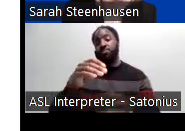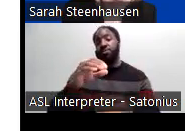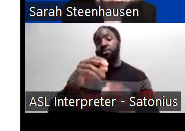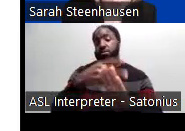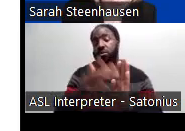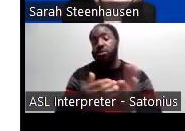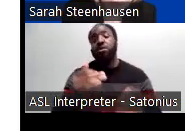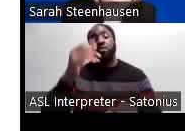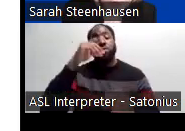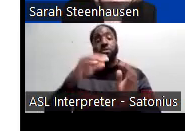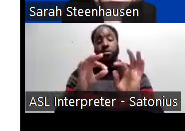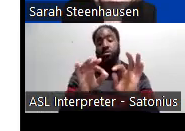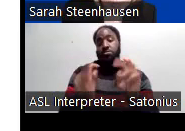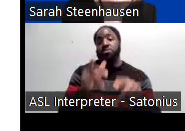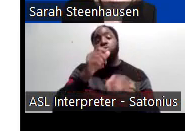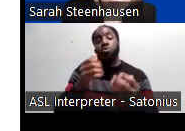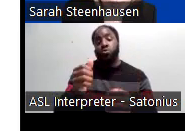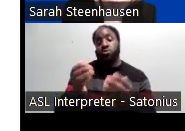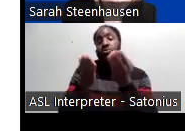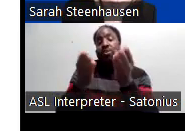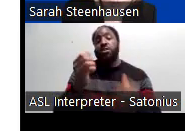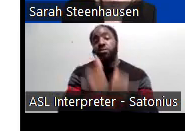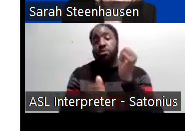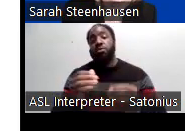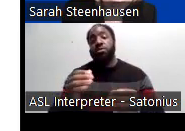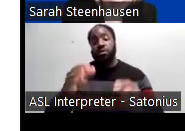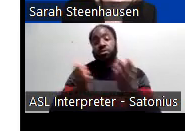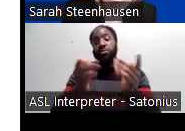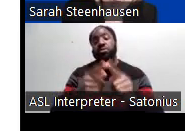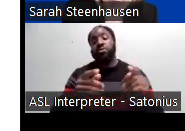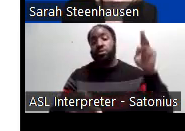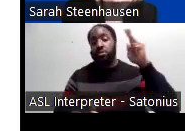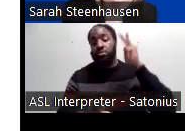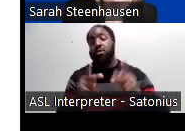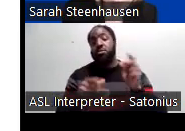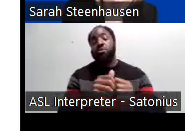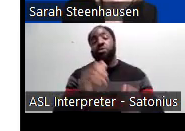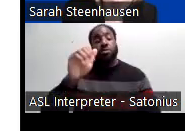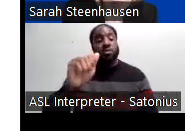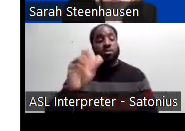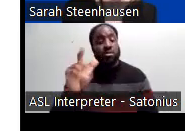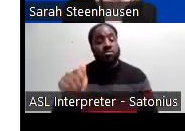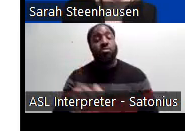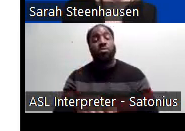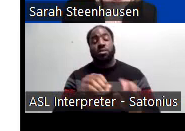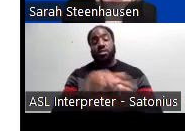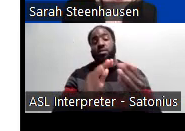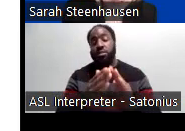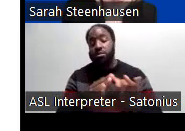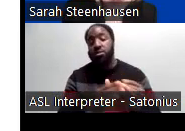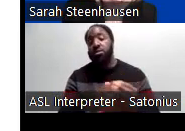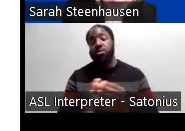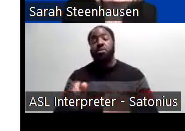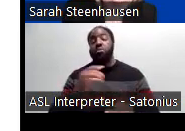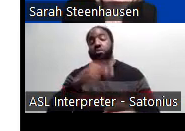provide the bulk of services and supports to older adults and people with disabilities in the home and the community. We have seen